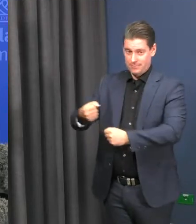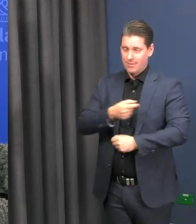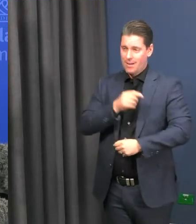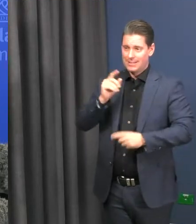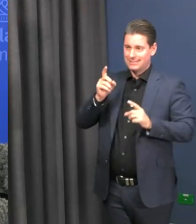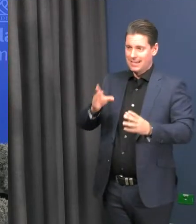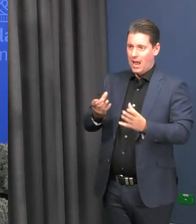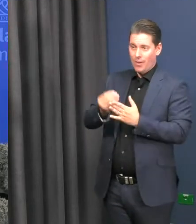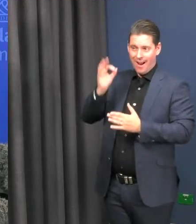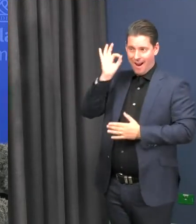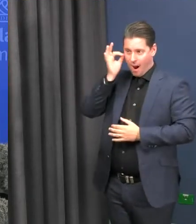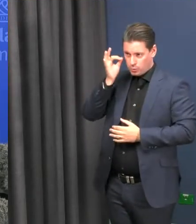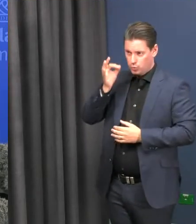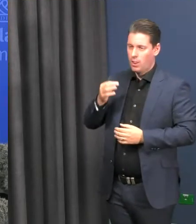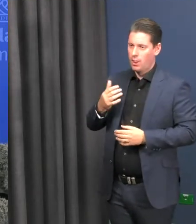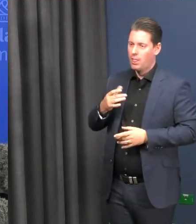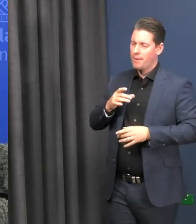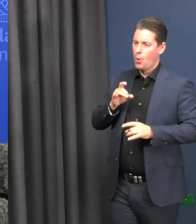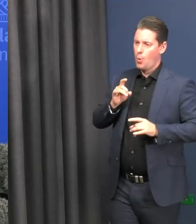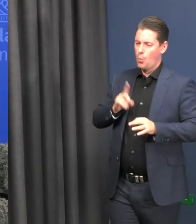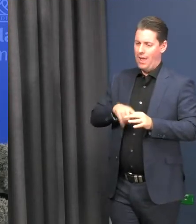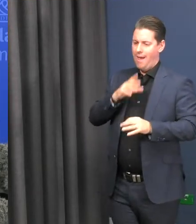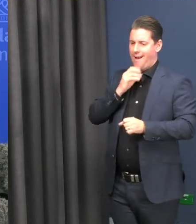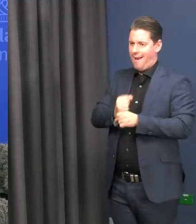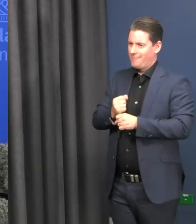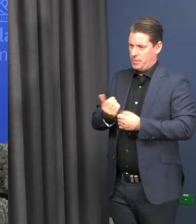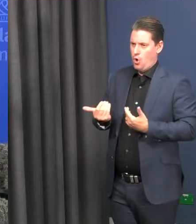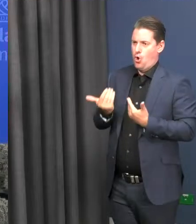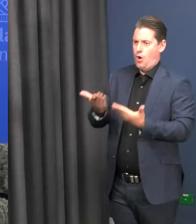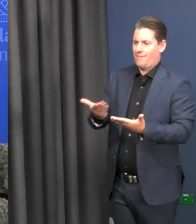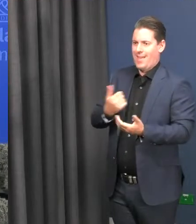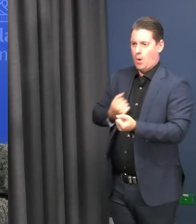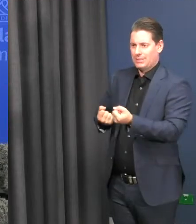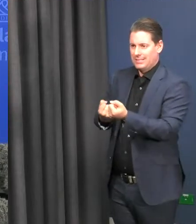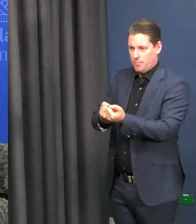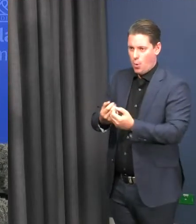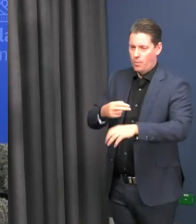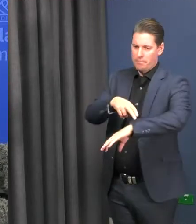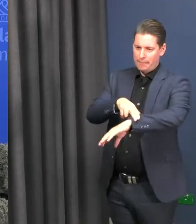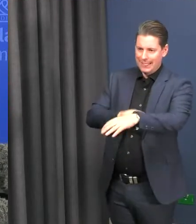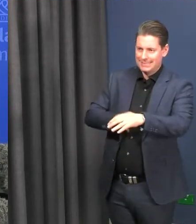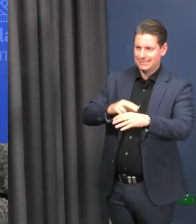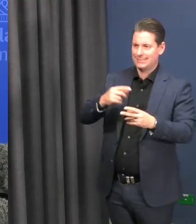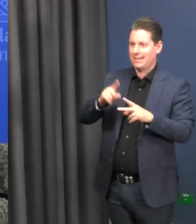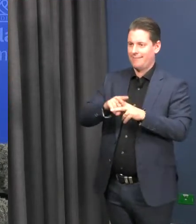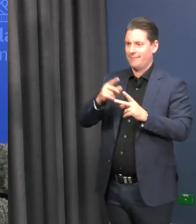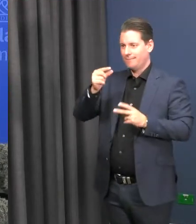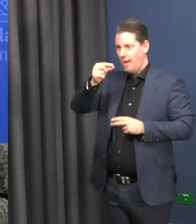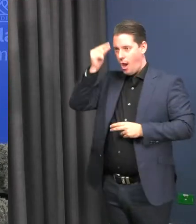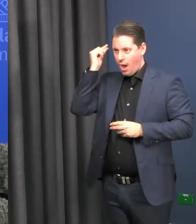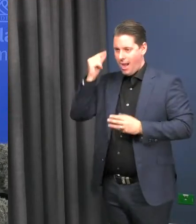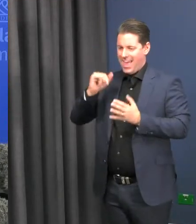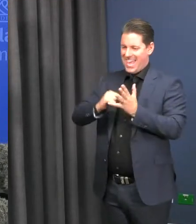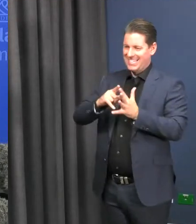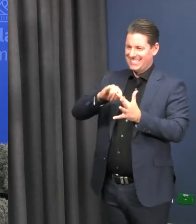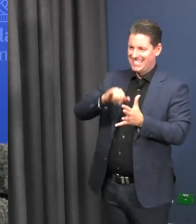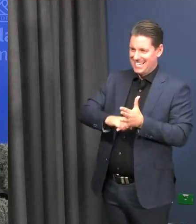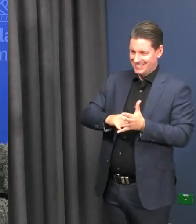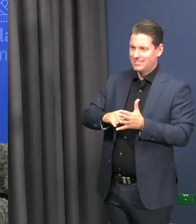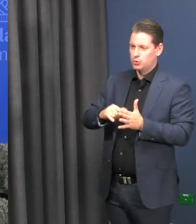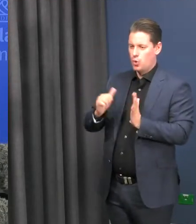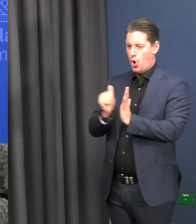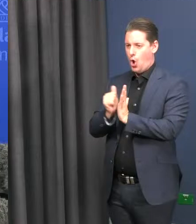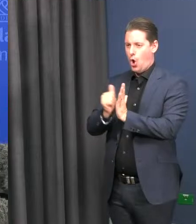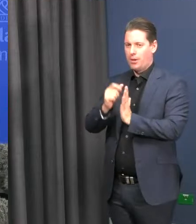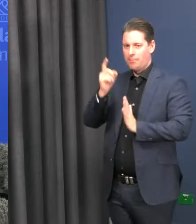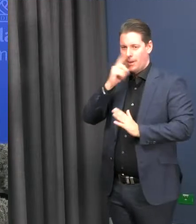level, but we have offered support right across the board, including with police and fireys and SES personnel, and we'll continue to